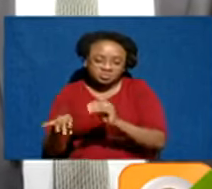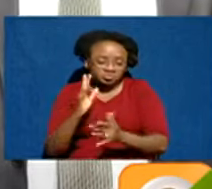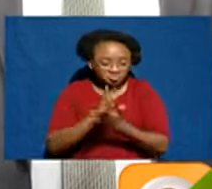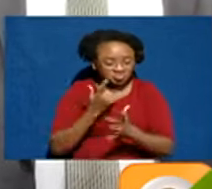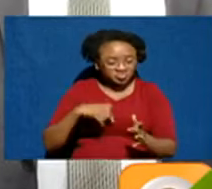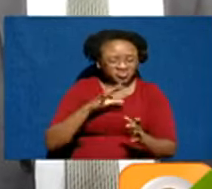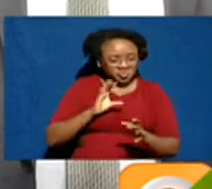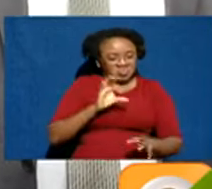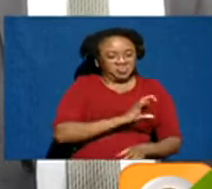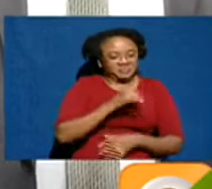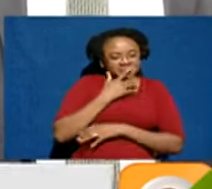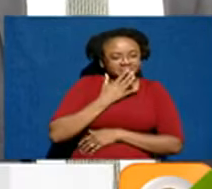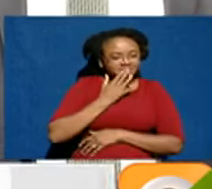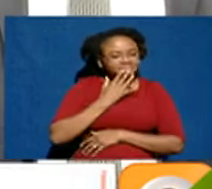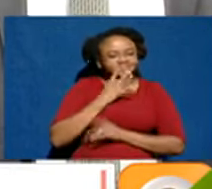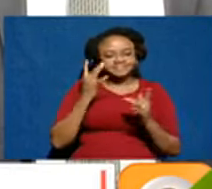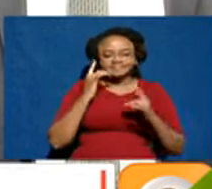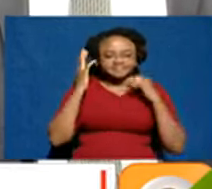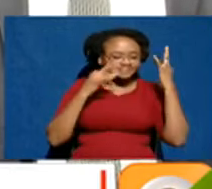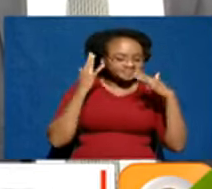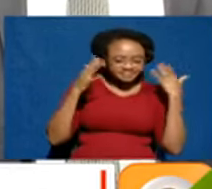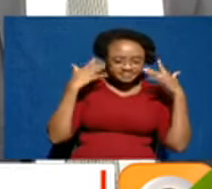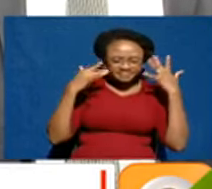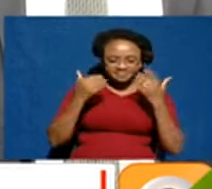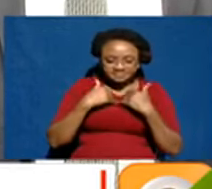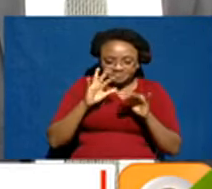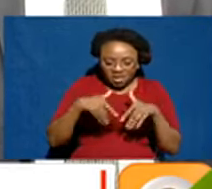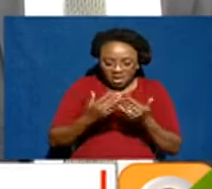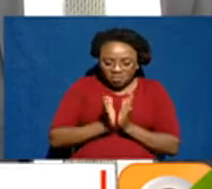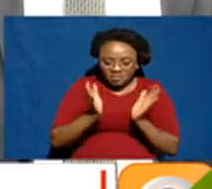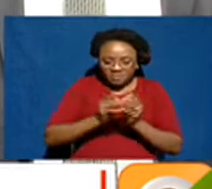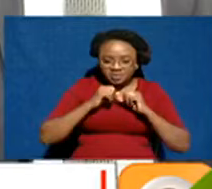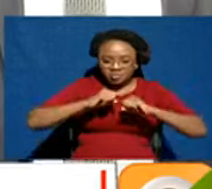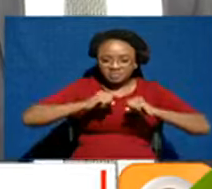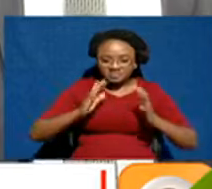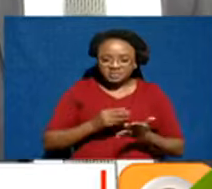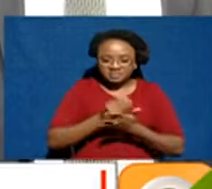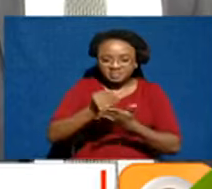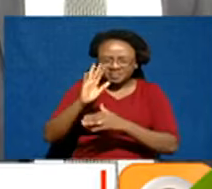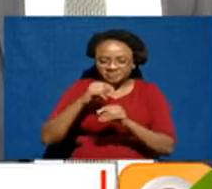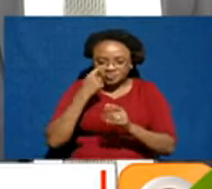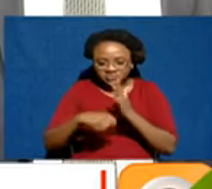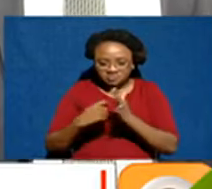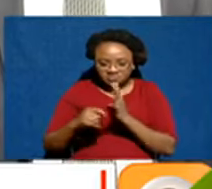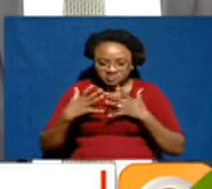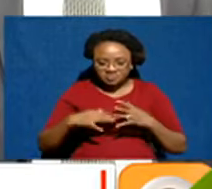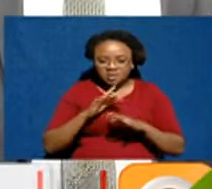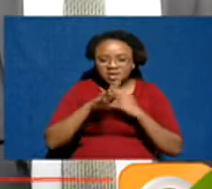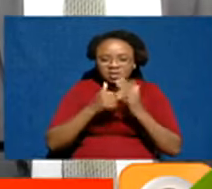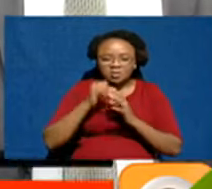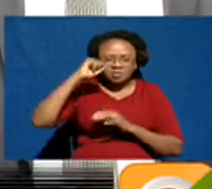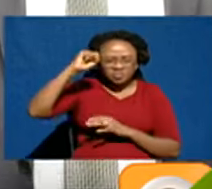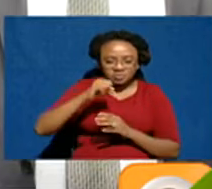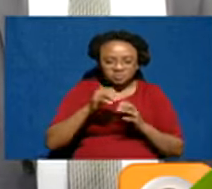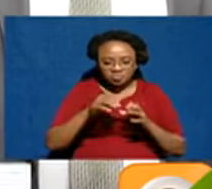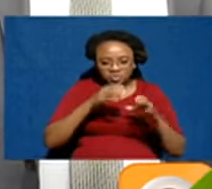concerns over developments in the UDA party, where public officers paid by taxpayers from all political formations have been appointed as